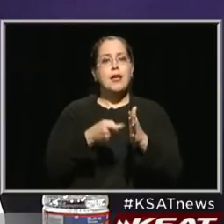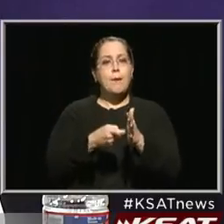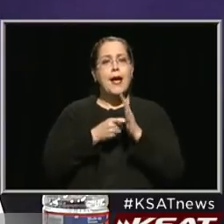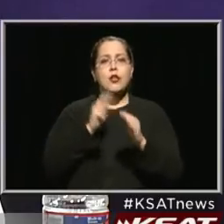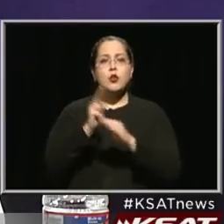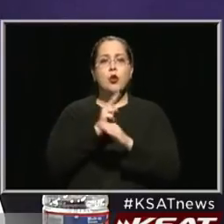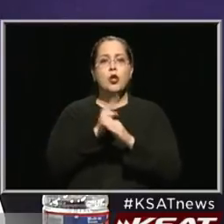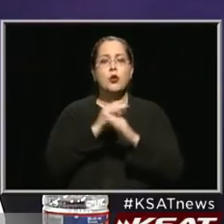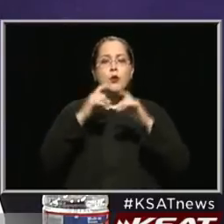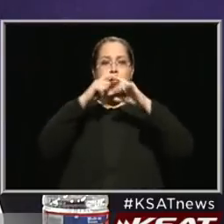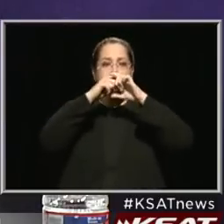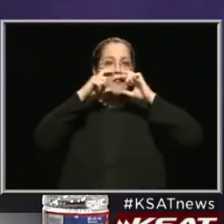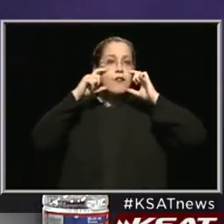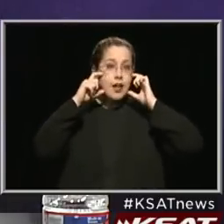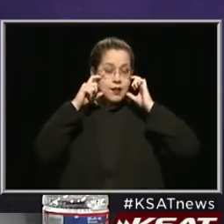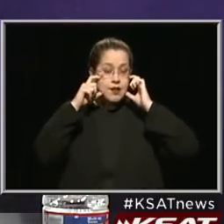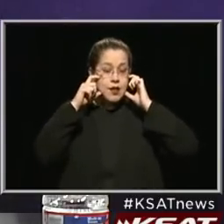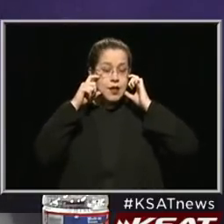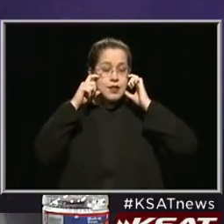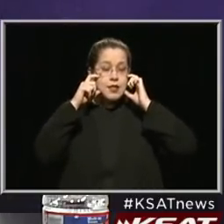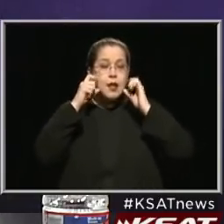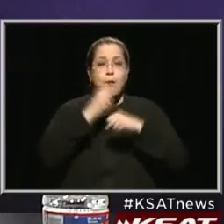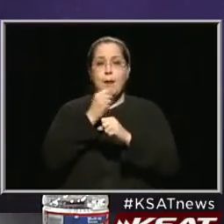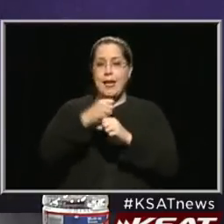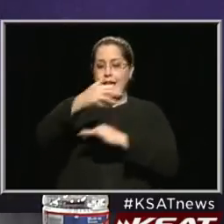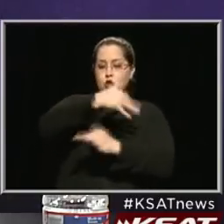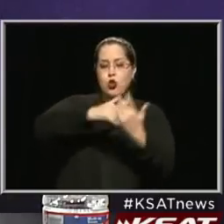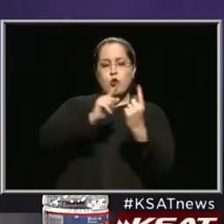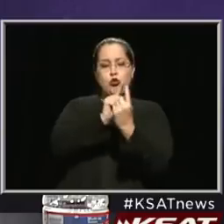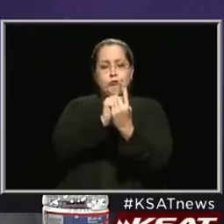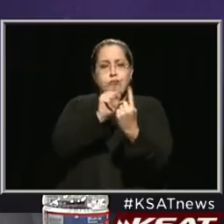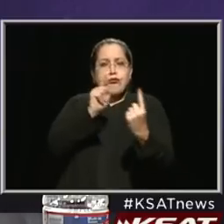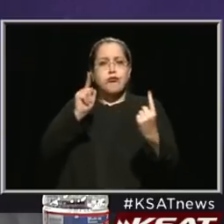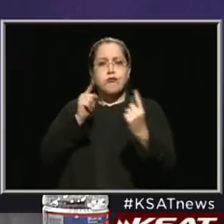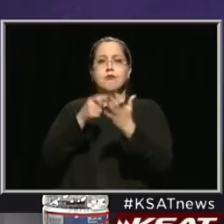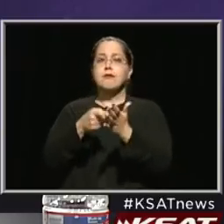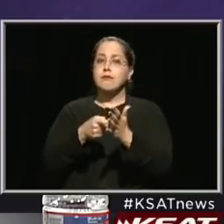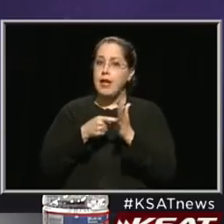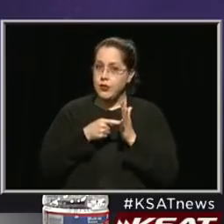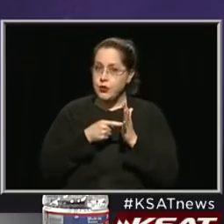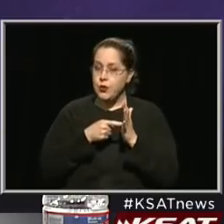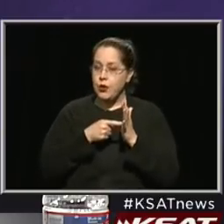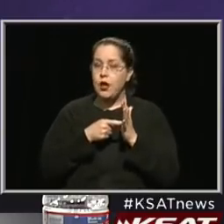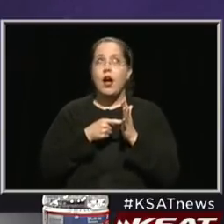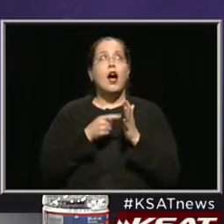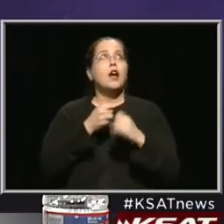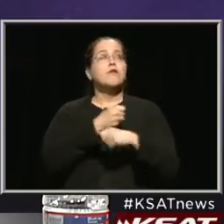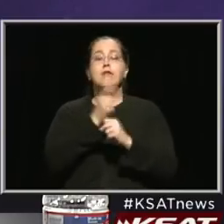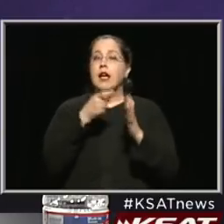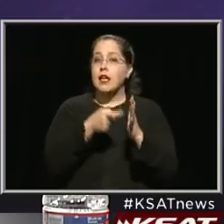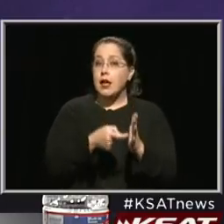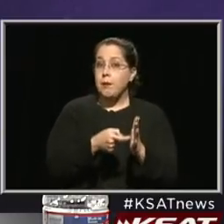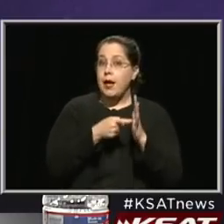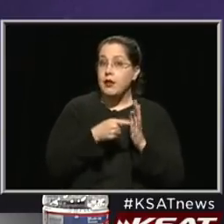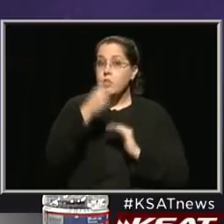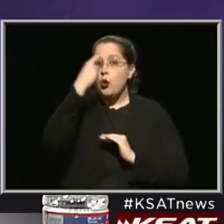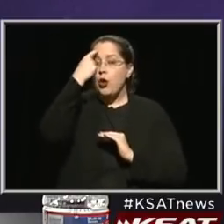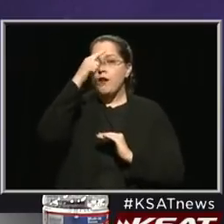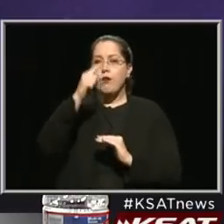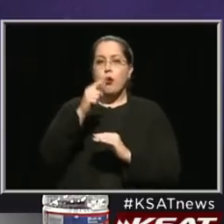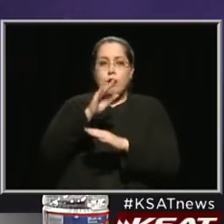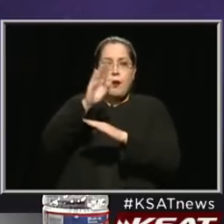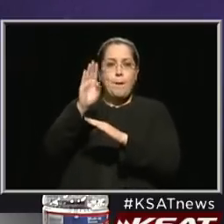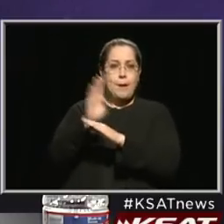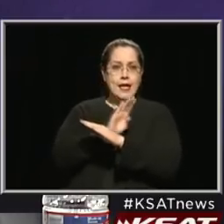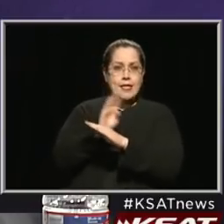use of face masks, by making social distancing mandatory, by making it mandatory for employers